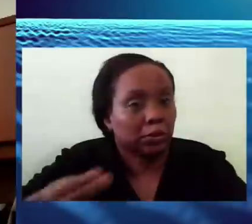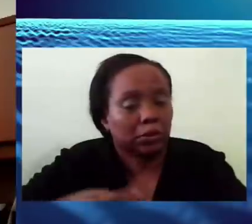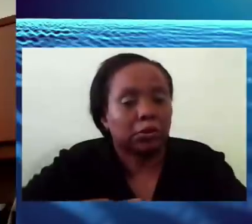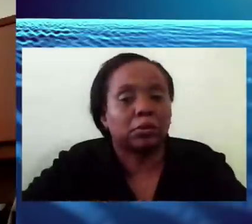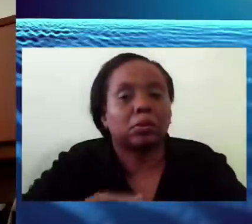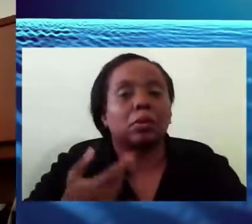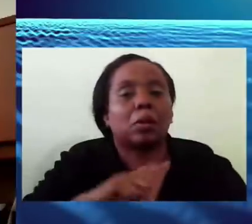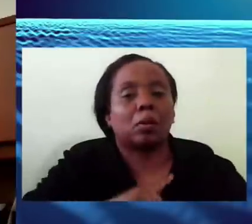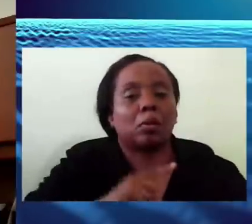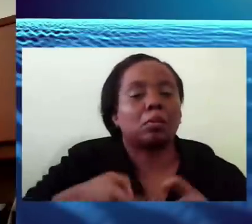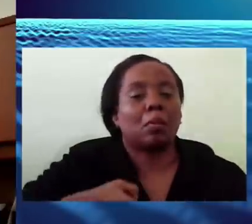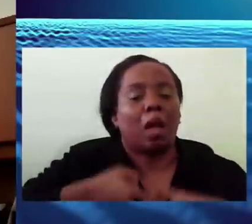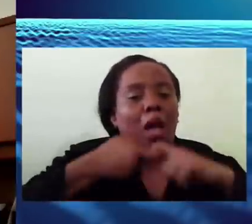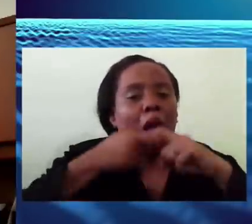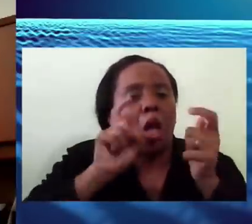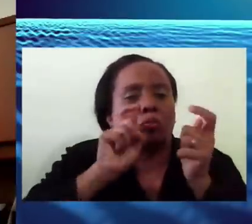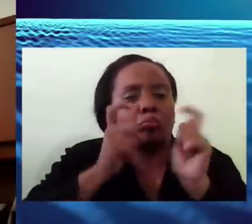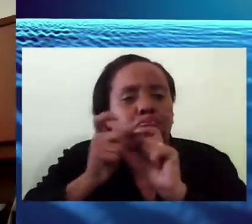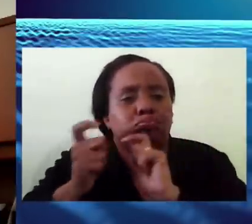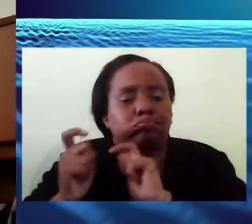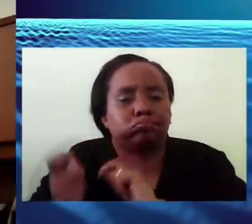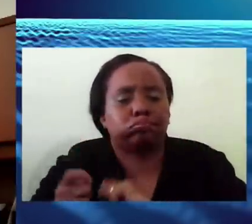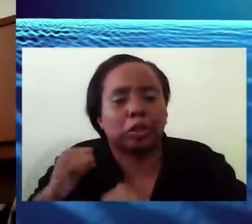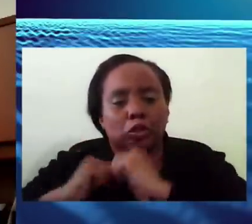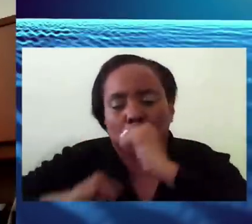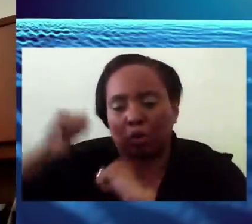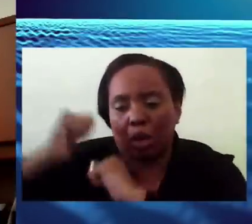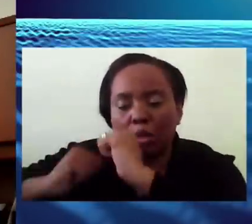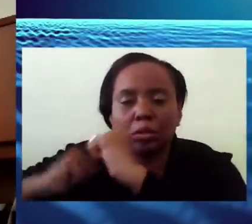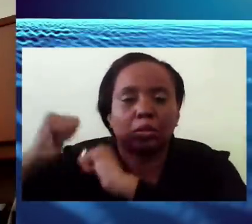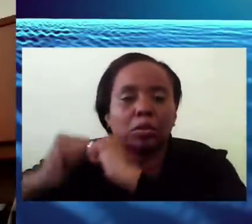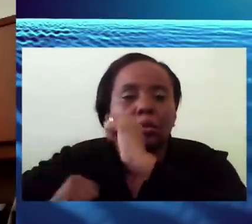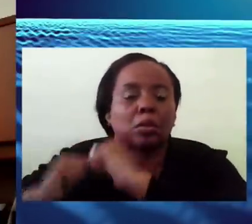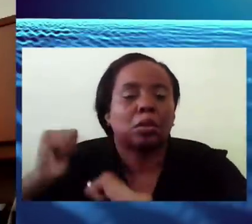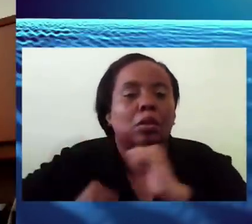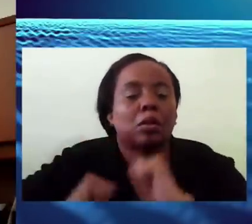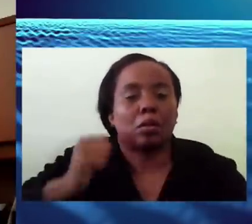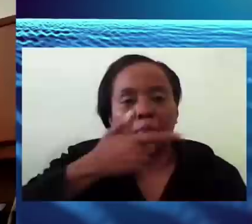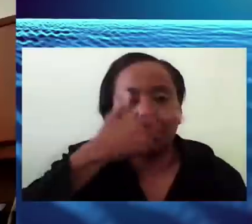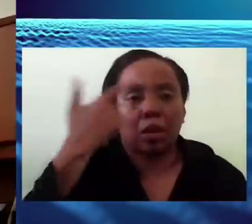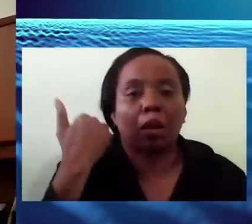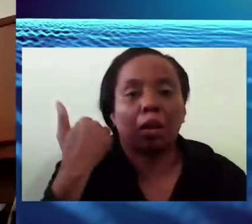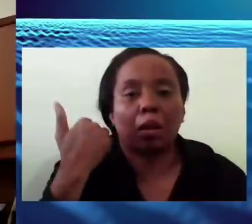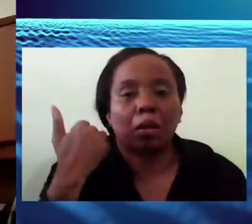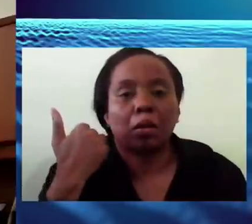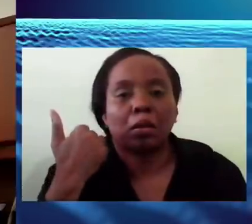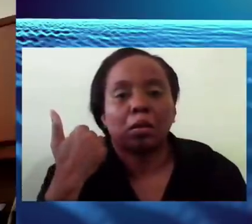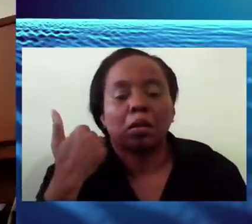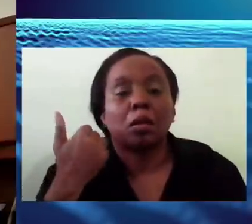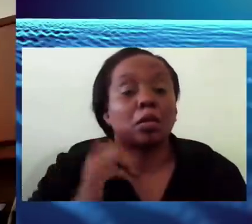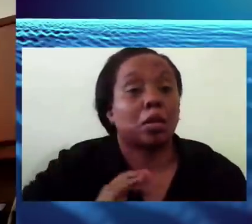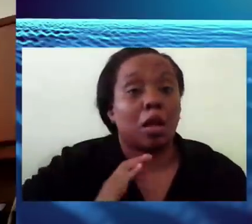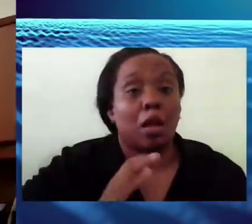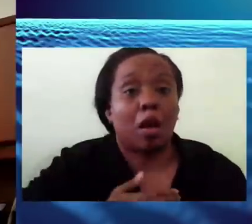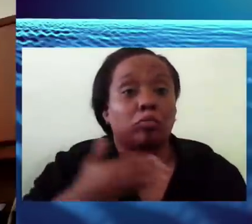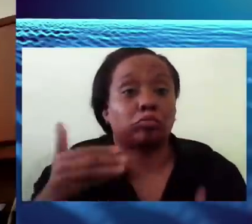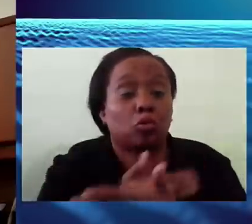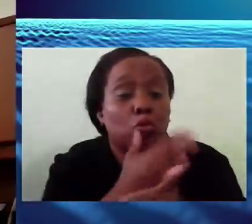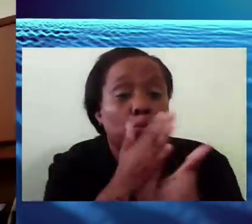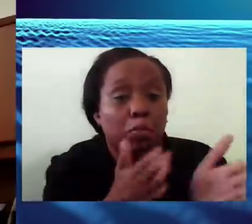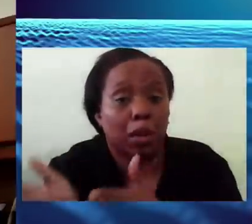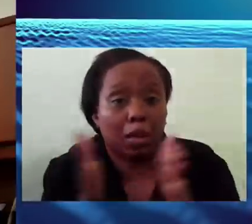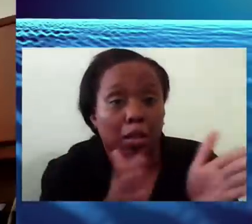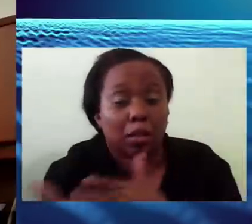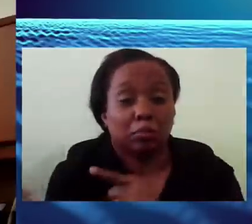sure that we restructured the transaction given the revisions that needed to be made to our forecasting modeling. And so what we have done since then